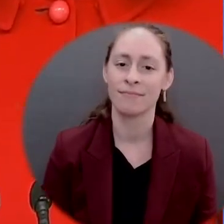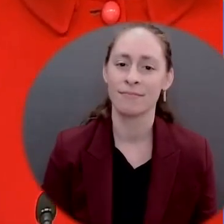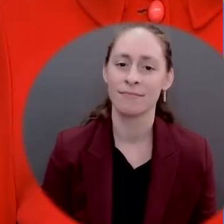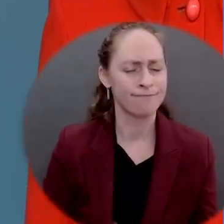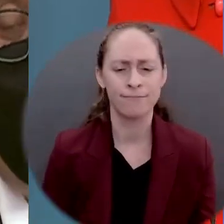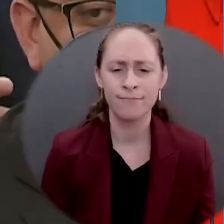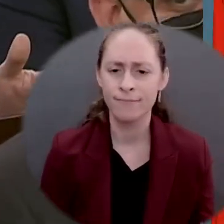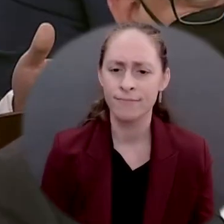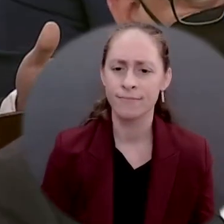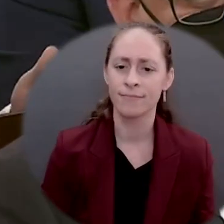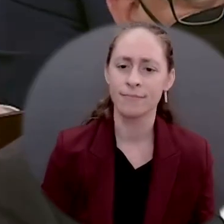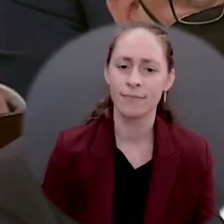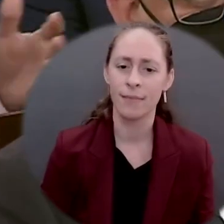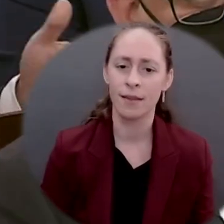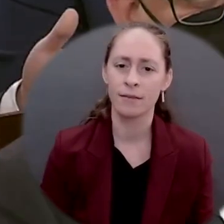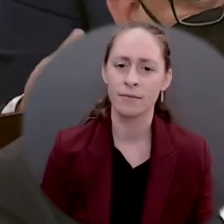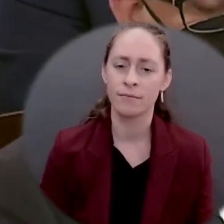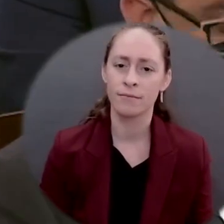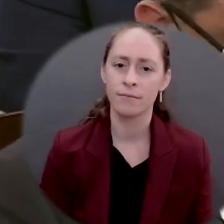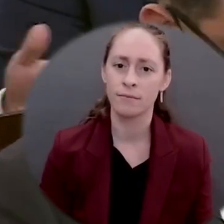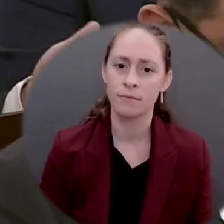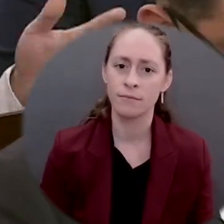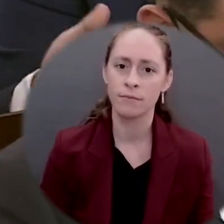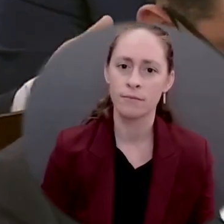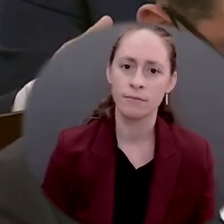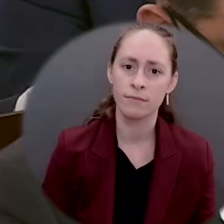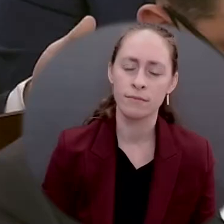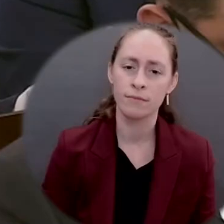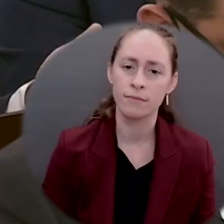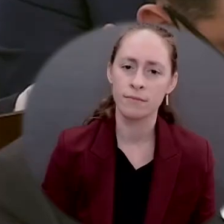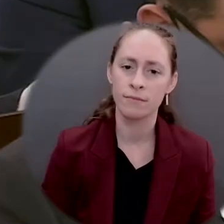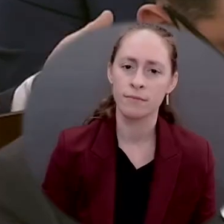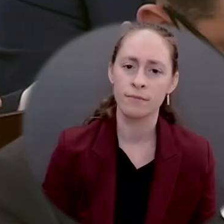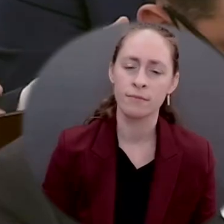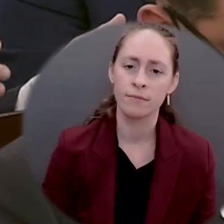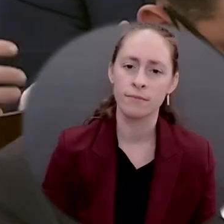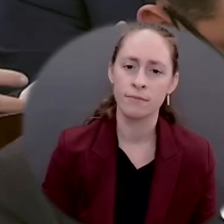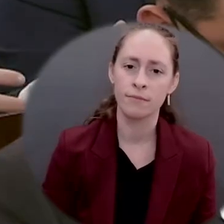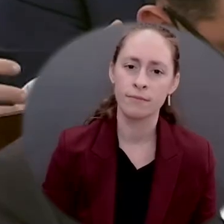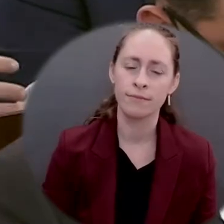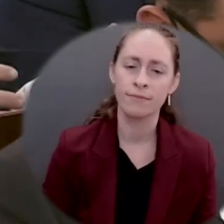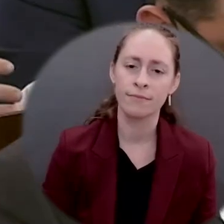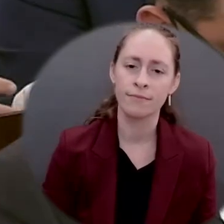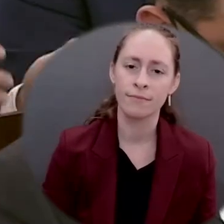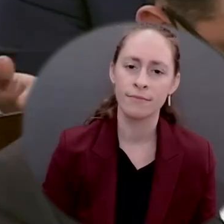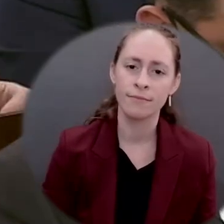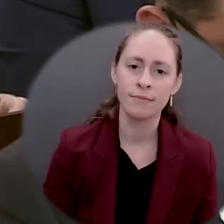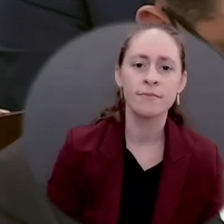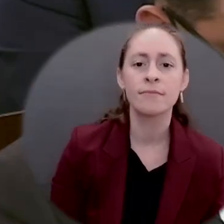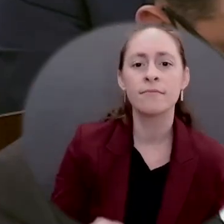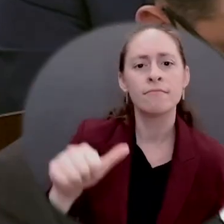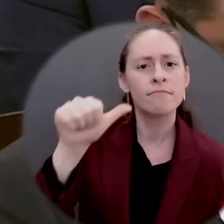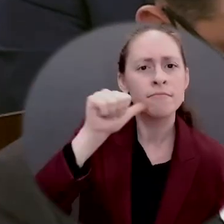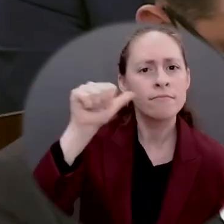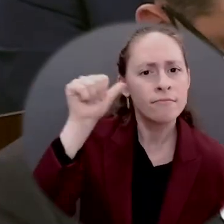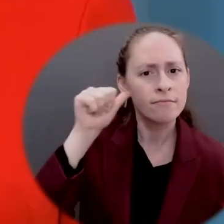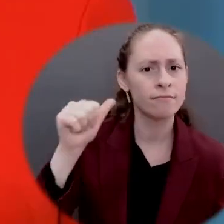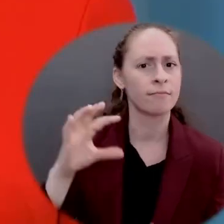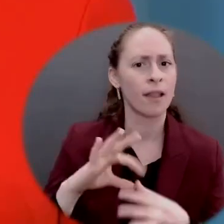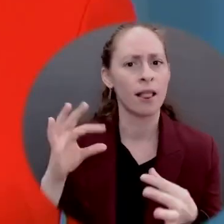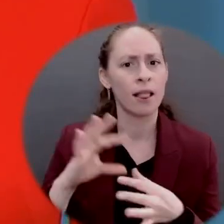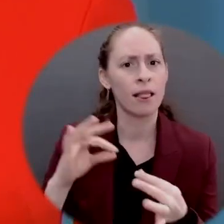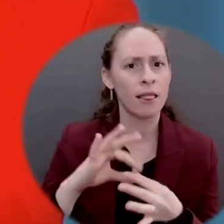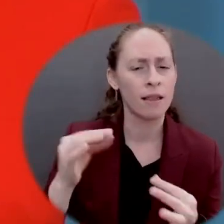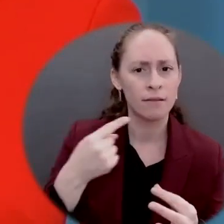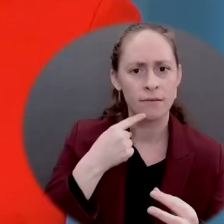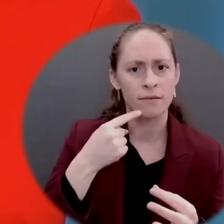is for Republicans. Was basically able to perform at full strength even without the confirmed nominees. Your reaction to that? I think